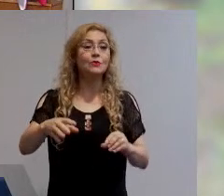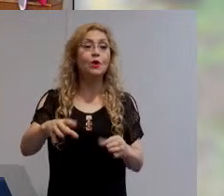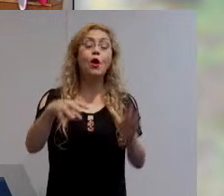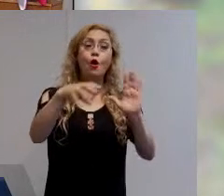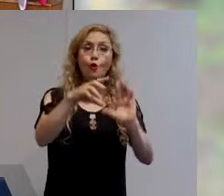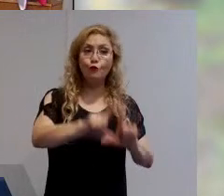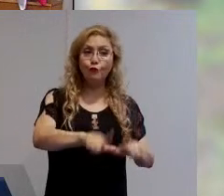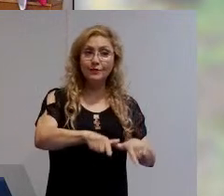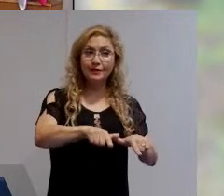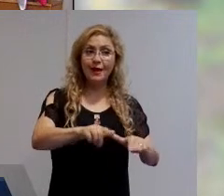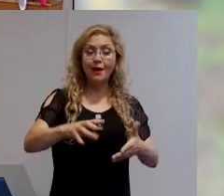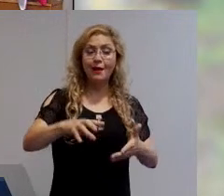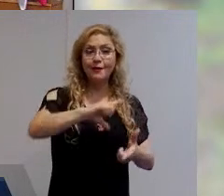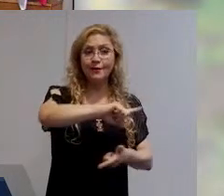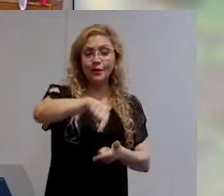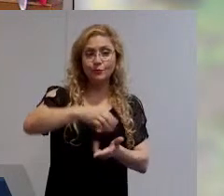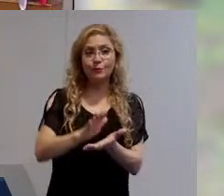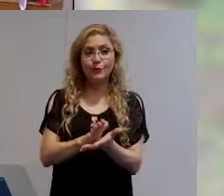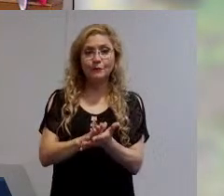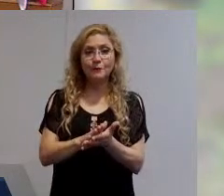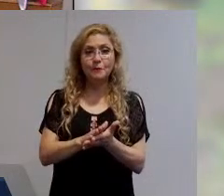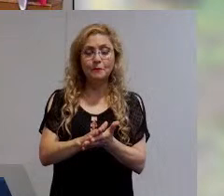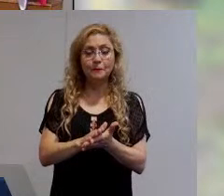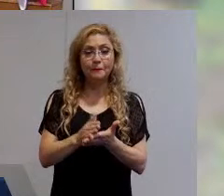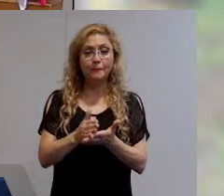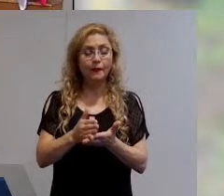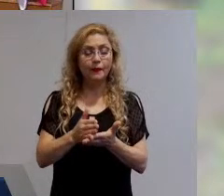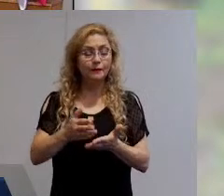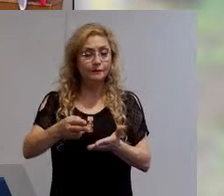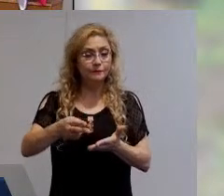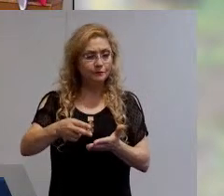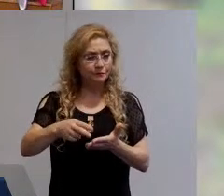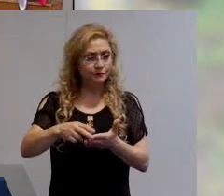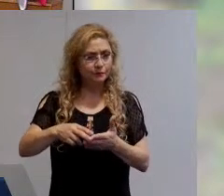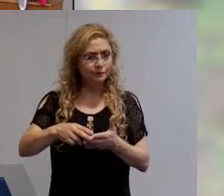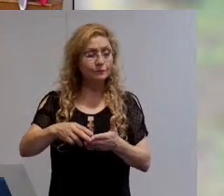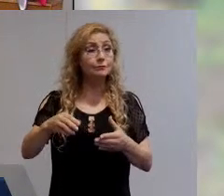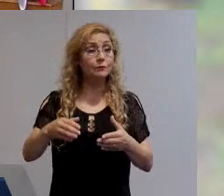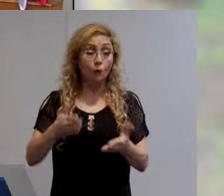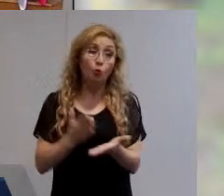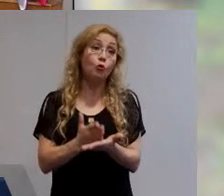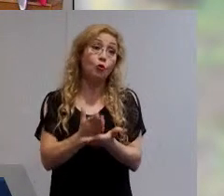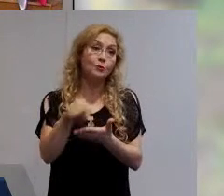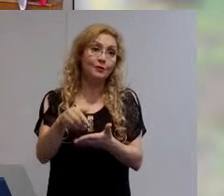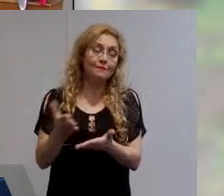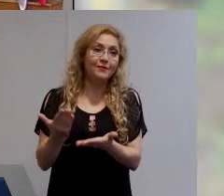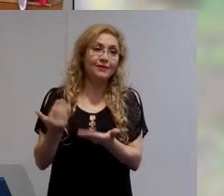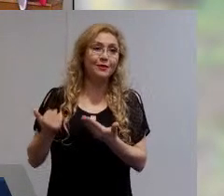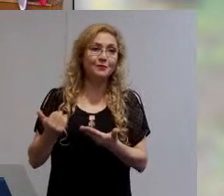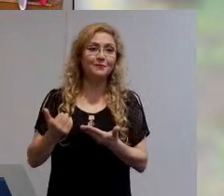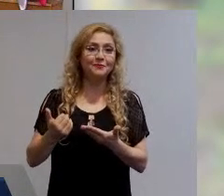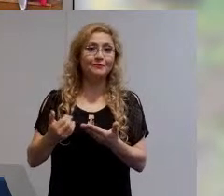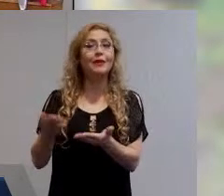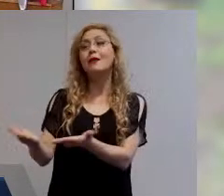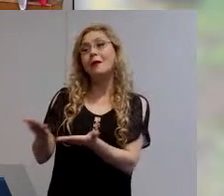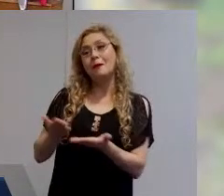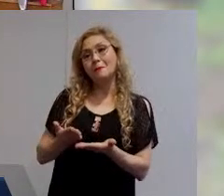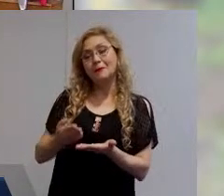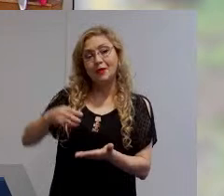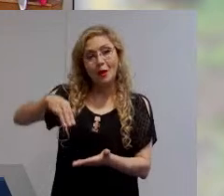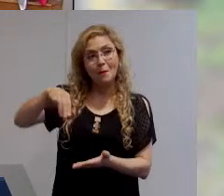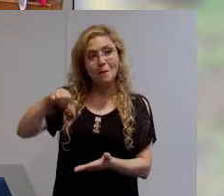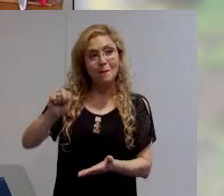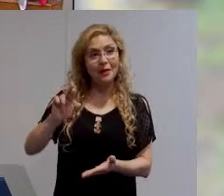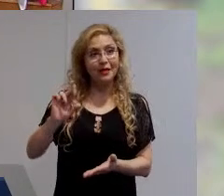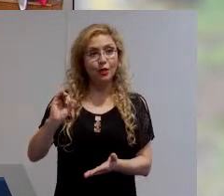organize this activity for Latin Recording America in progress. And the Caribbean at the regional office. Now, I would like to invite Mr. Mario